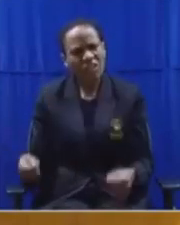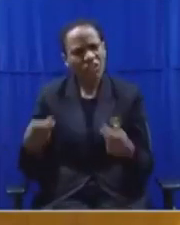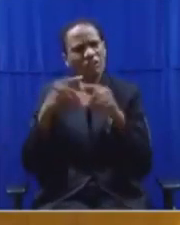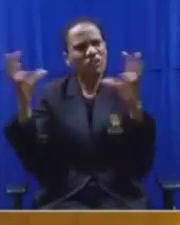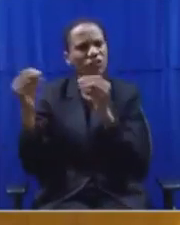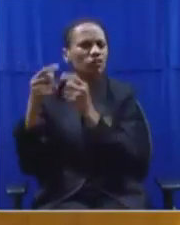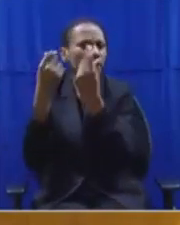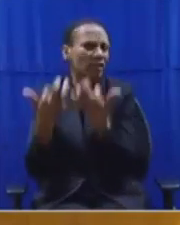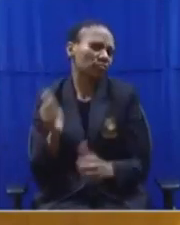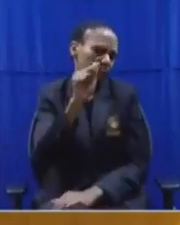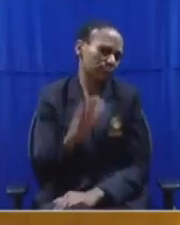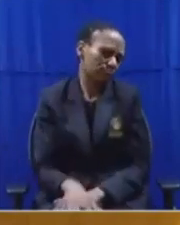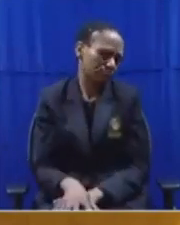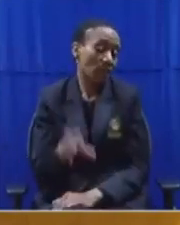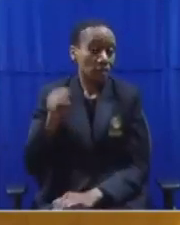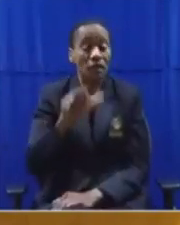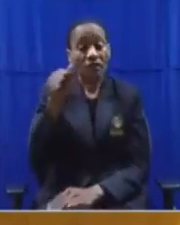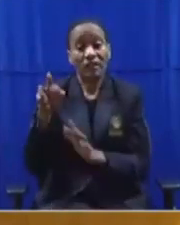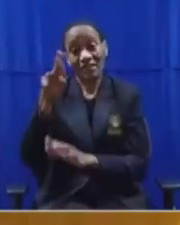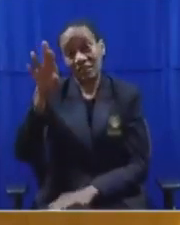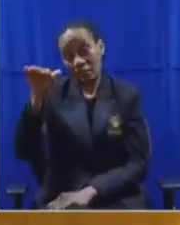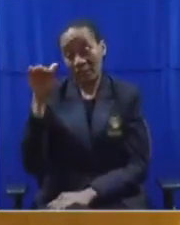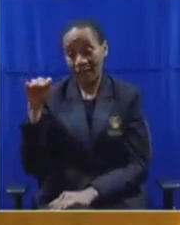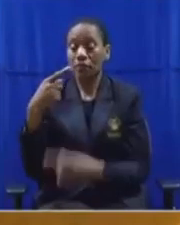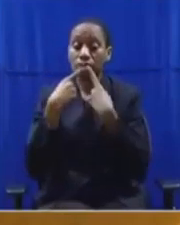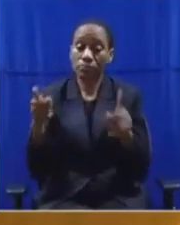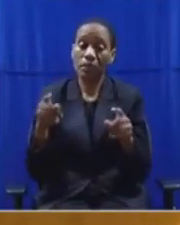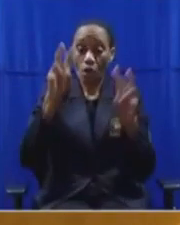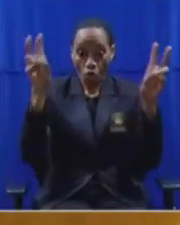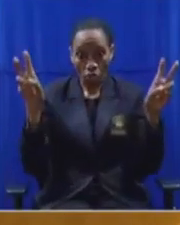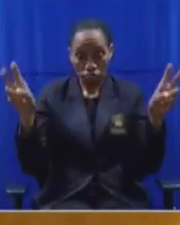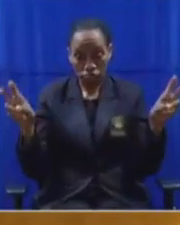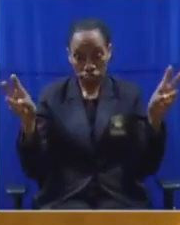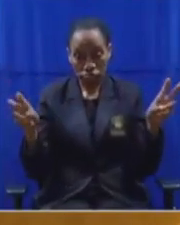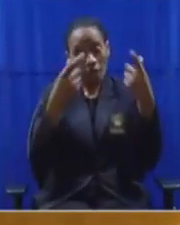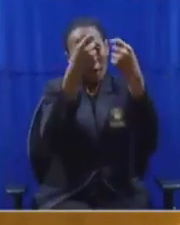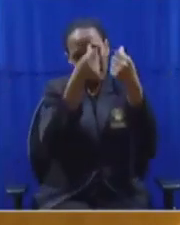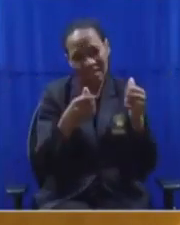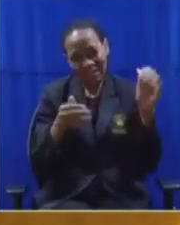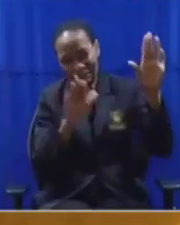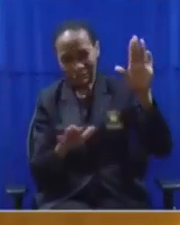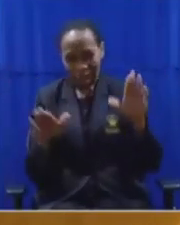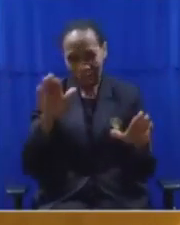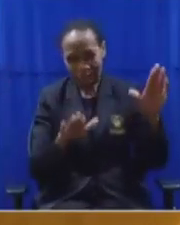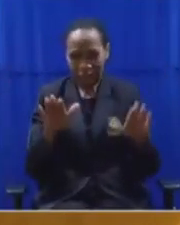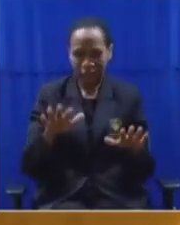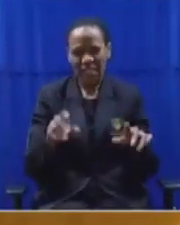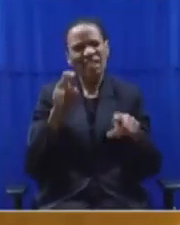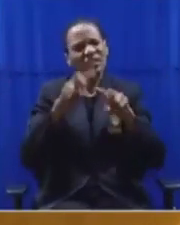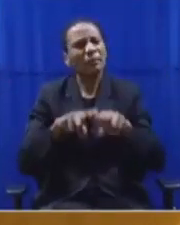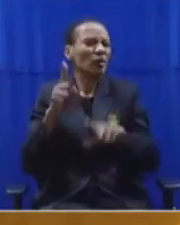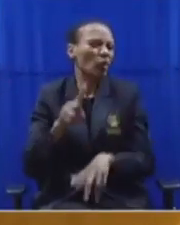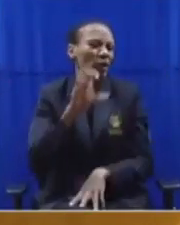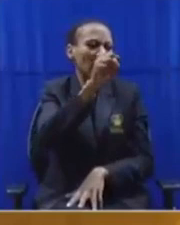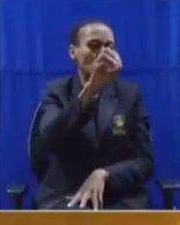to a statement made by the South African Reserve Bank, and I quote again, financial stability centres around the ability of